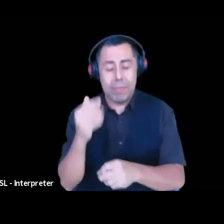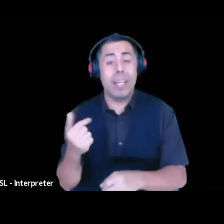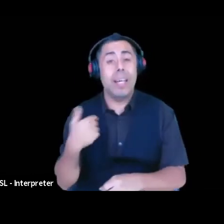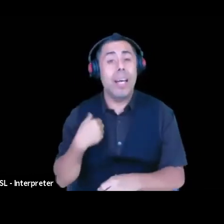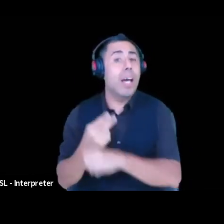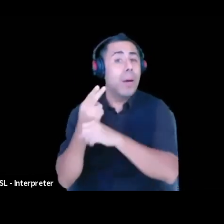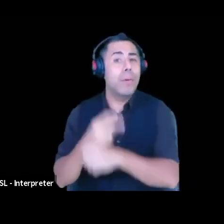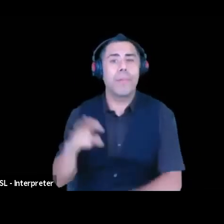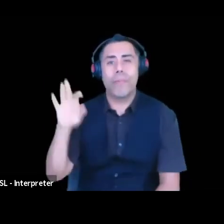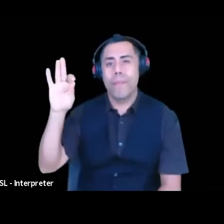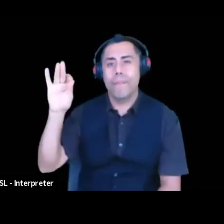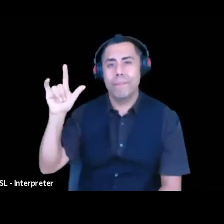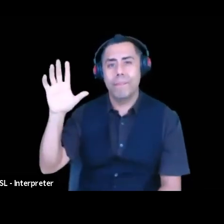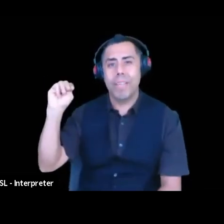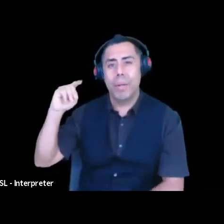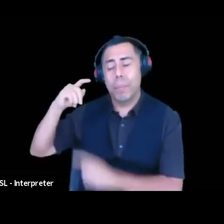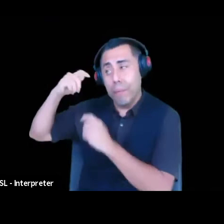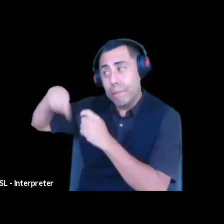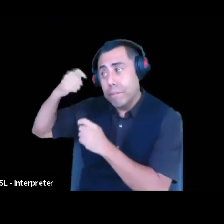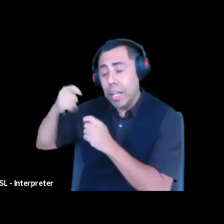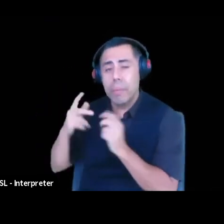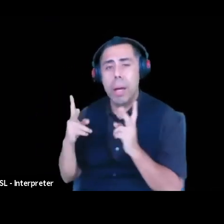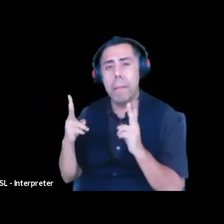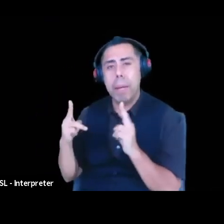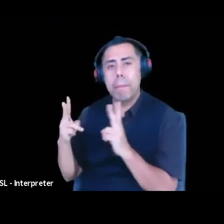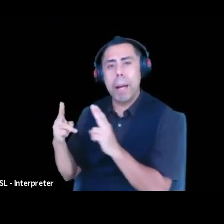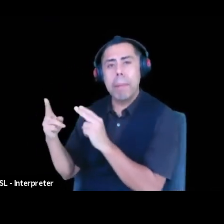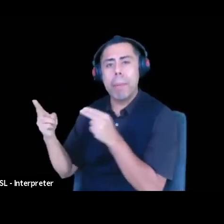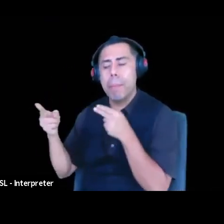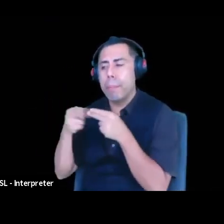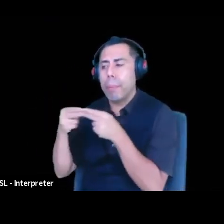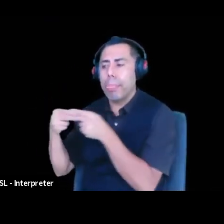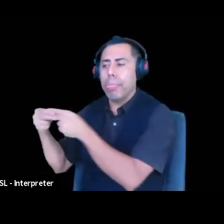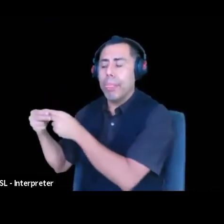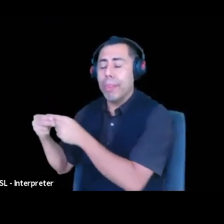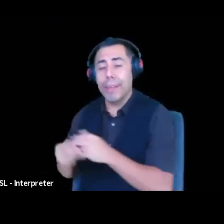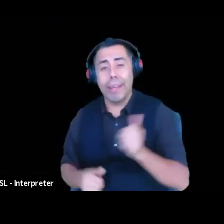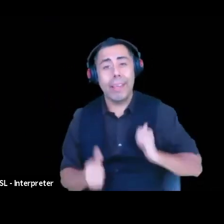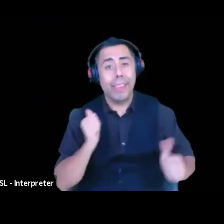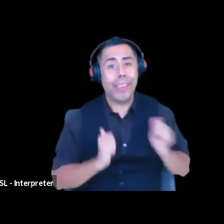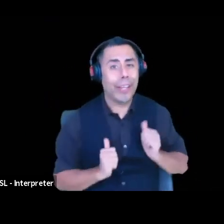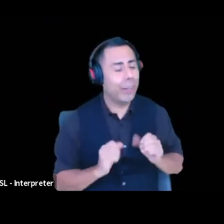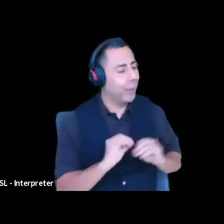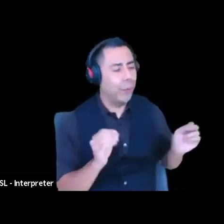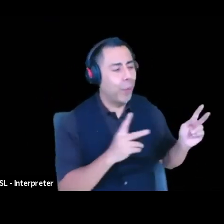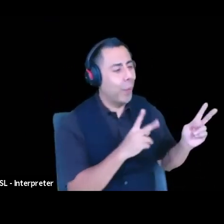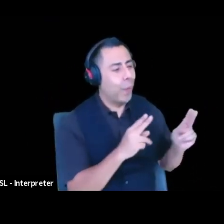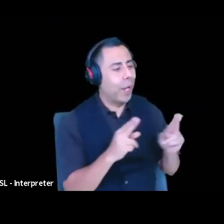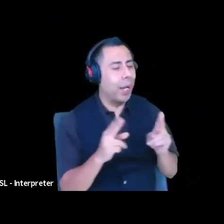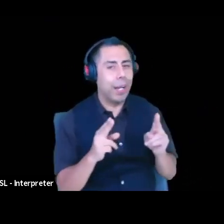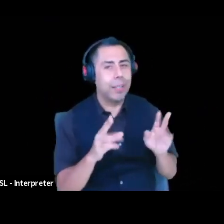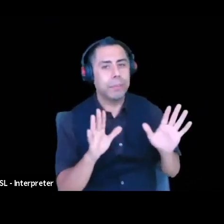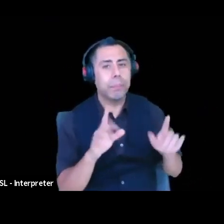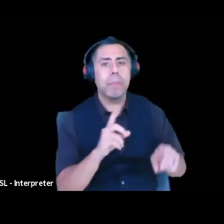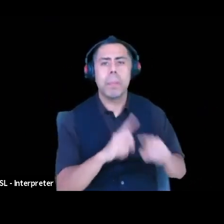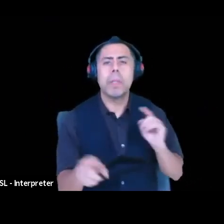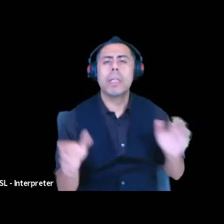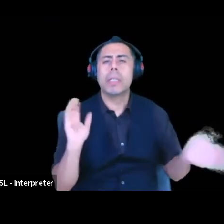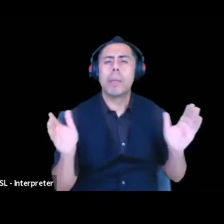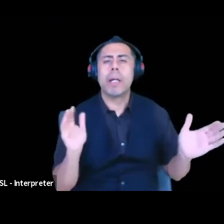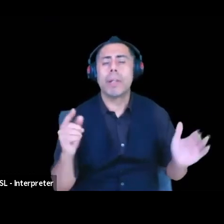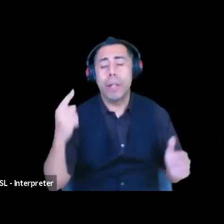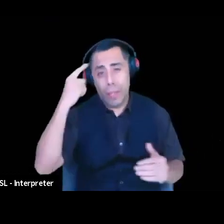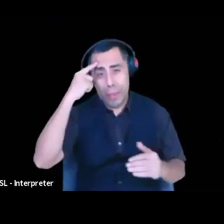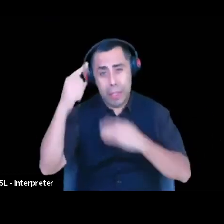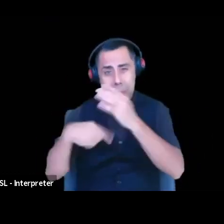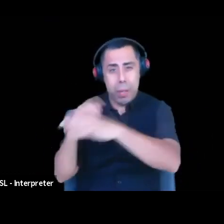cut, do it over. You don't do that in theater. So thank you to all the theater people. But think about how many movies that have Native